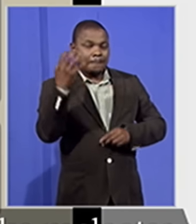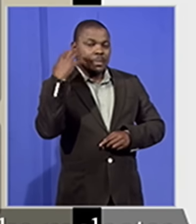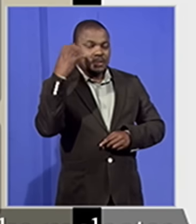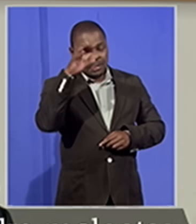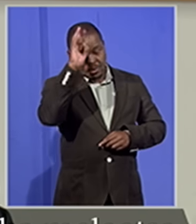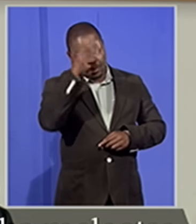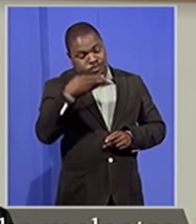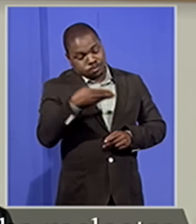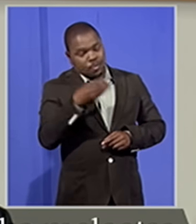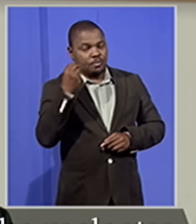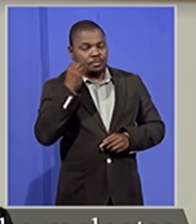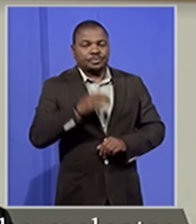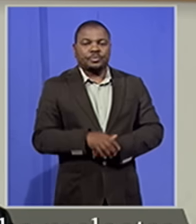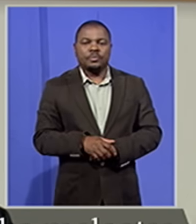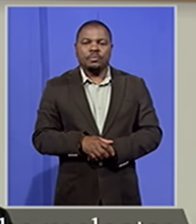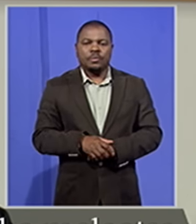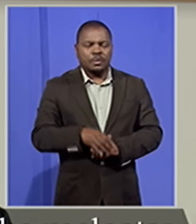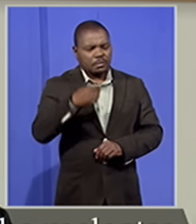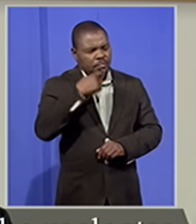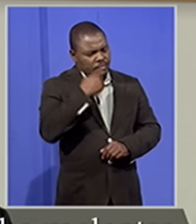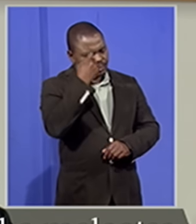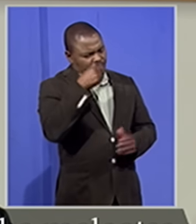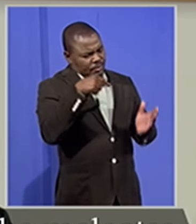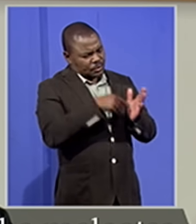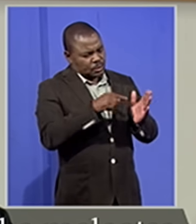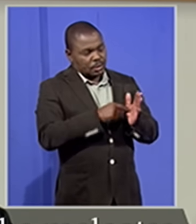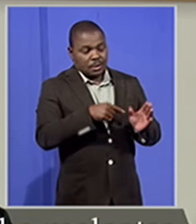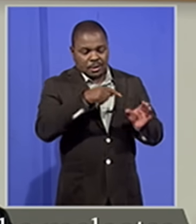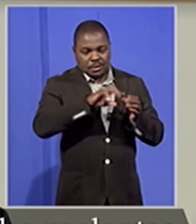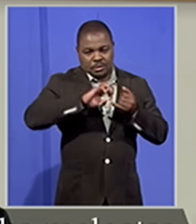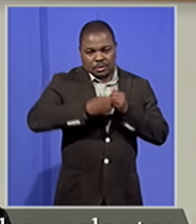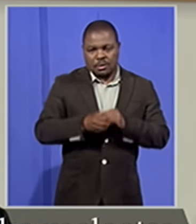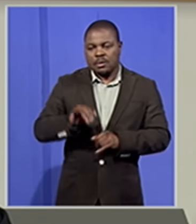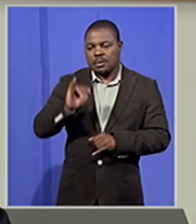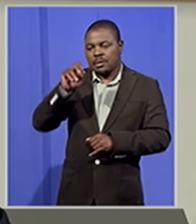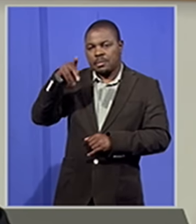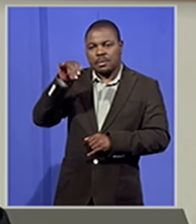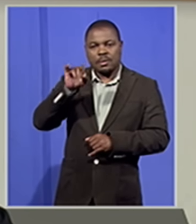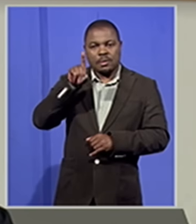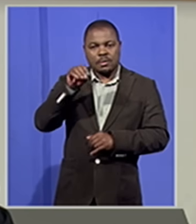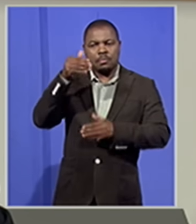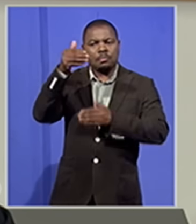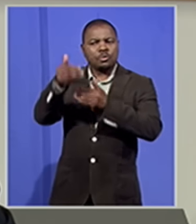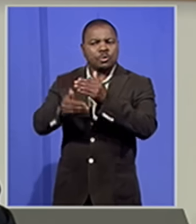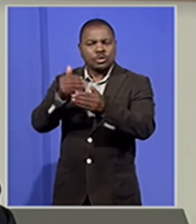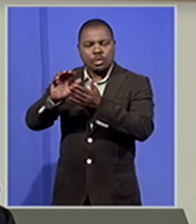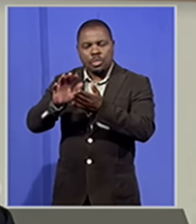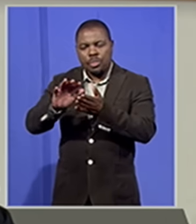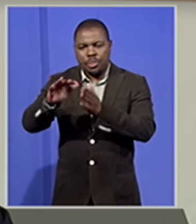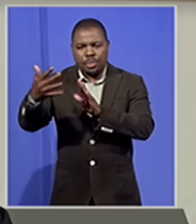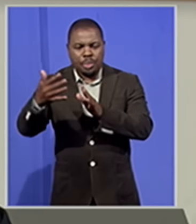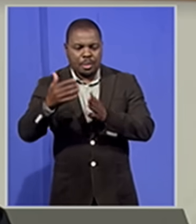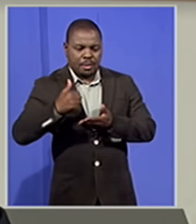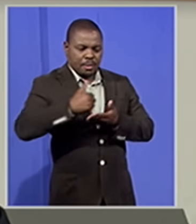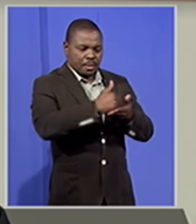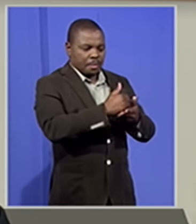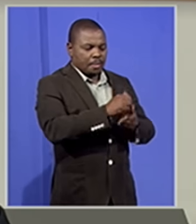sepolesa. The interpretation is an attempt to manipulate IPID processes for the benefit of Cat